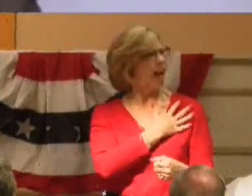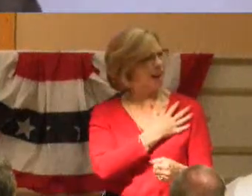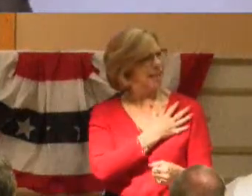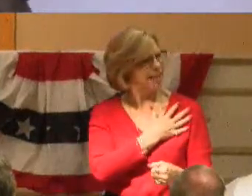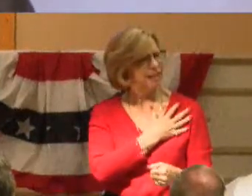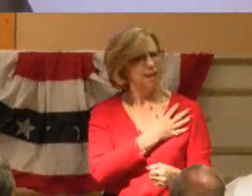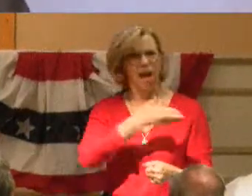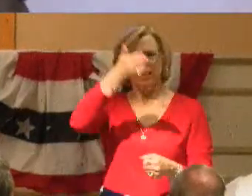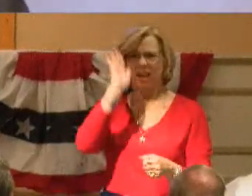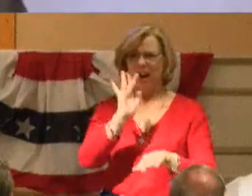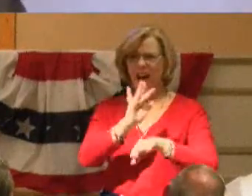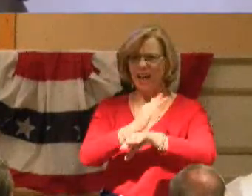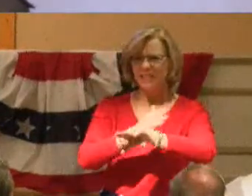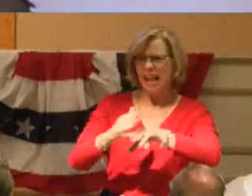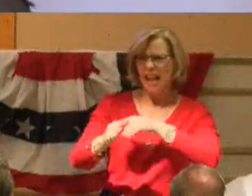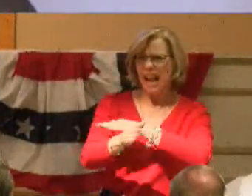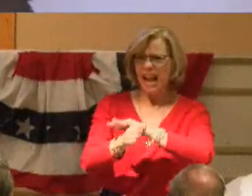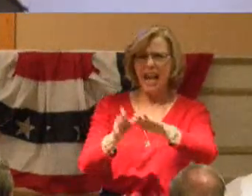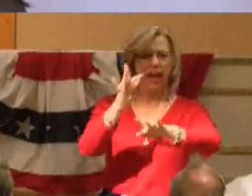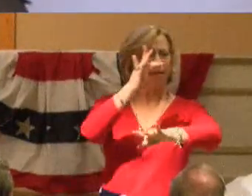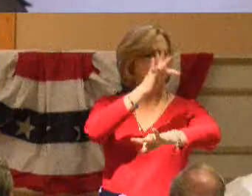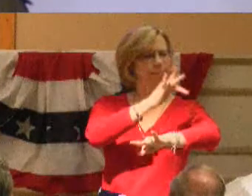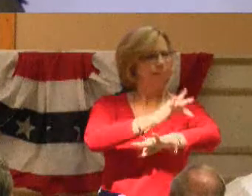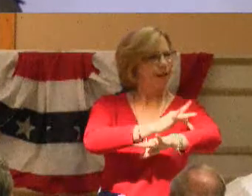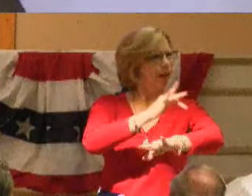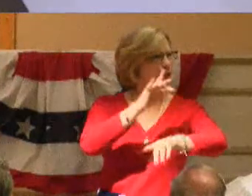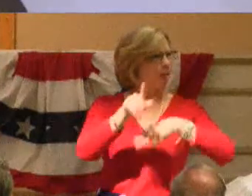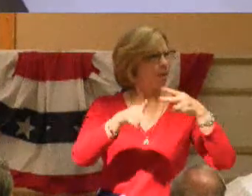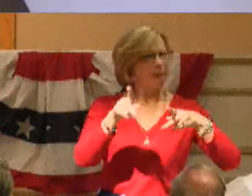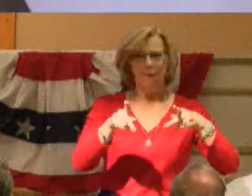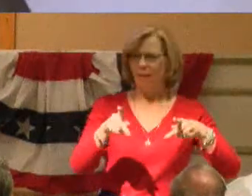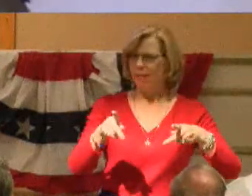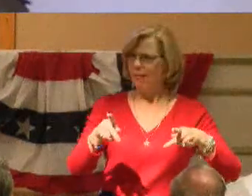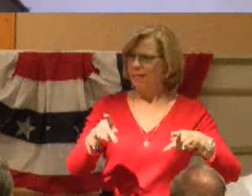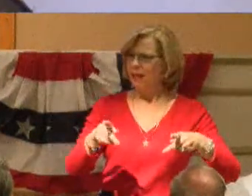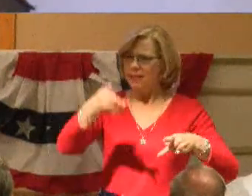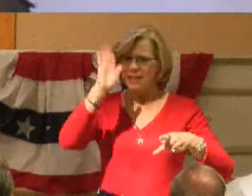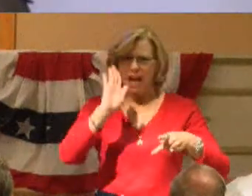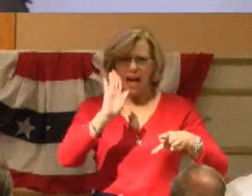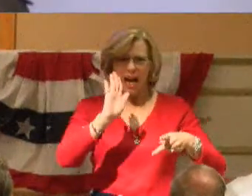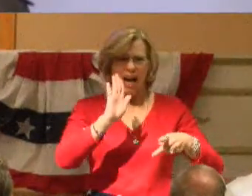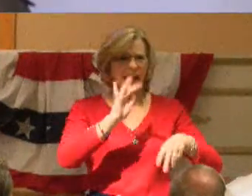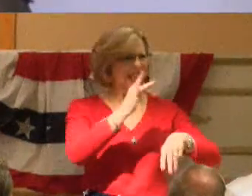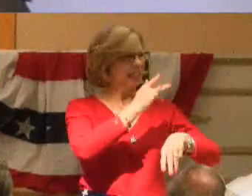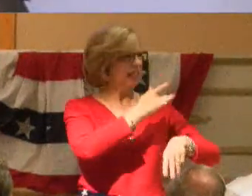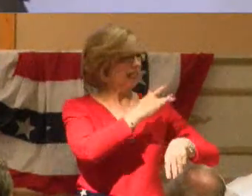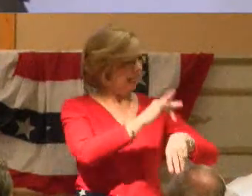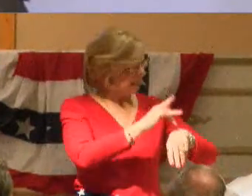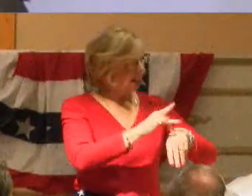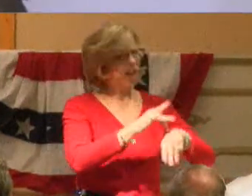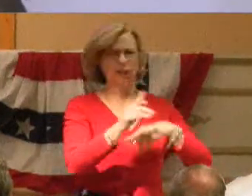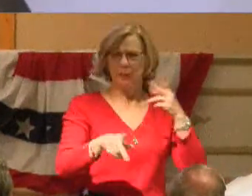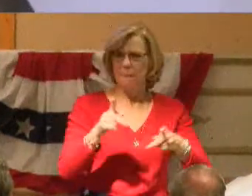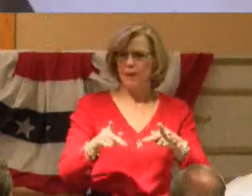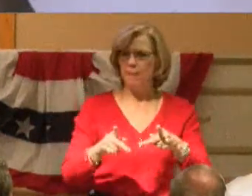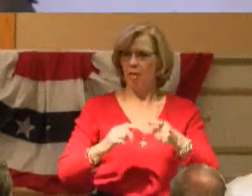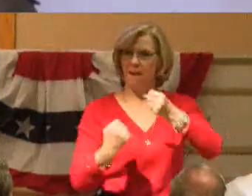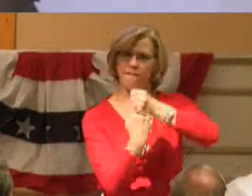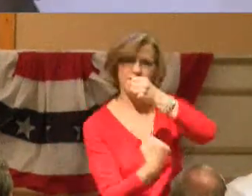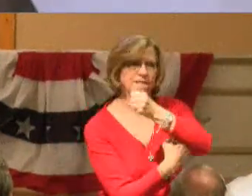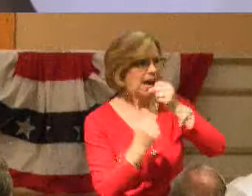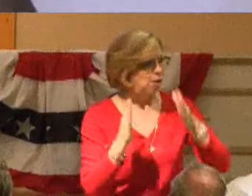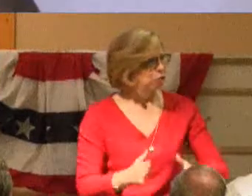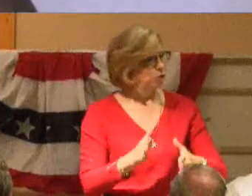the people that fought for this great nation at the beginning. And God has had His hand on people who were the founders of our country, upon